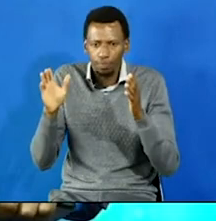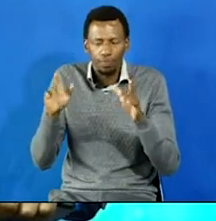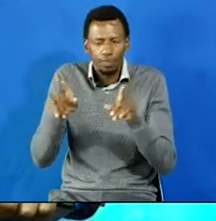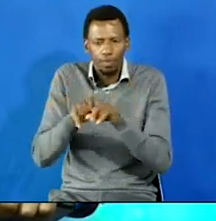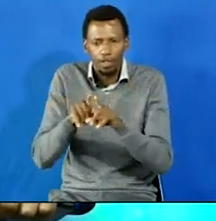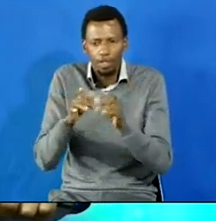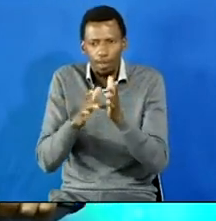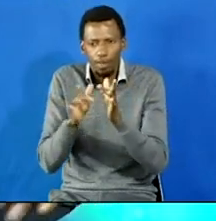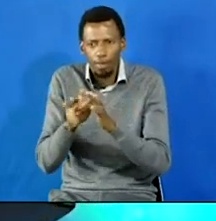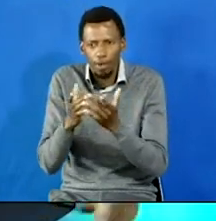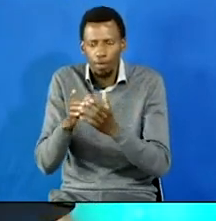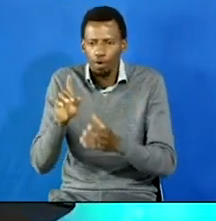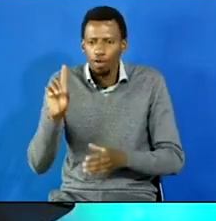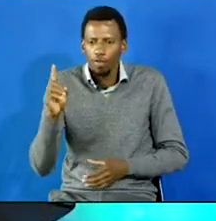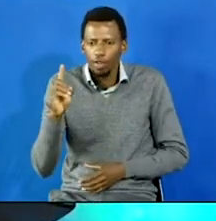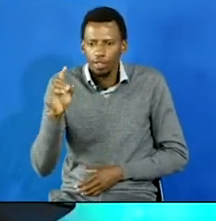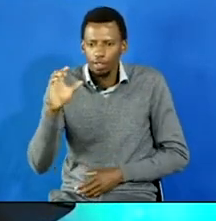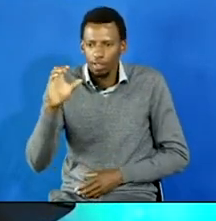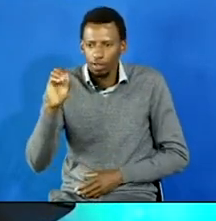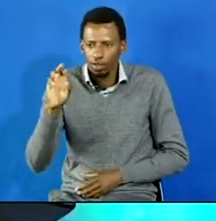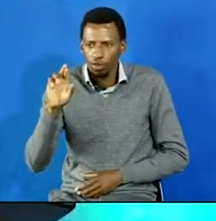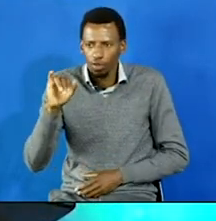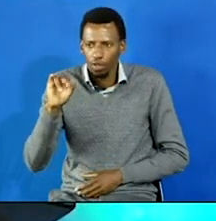1 Corinthians 15, 33,